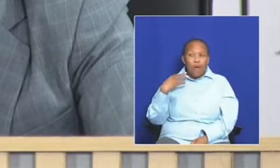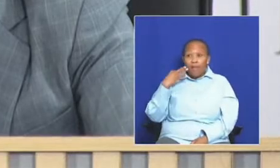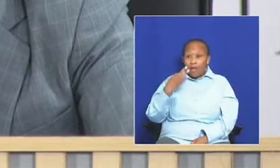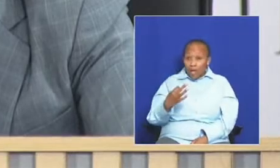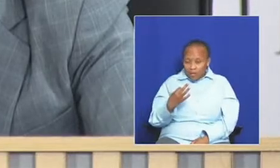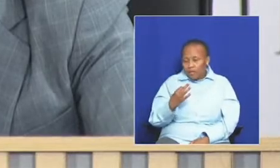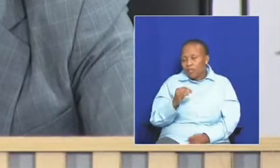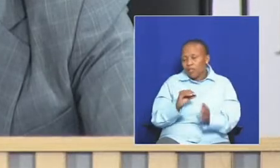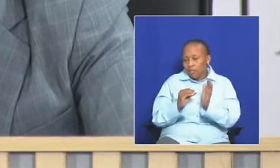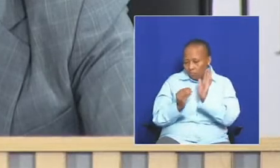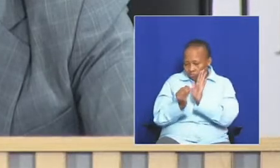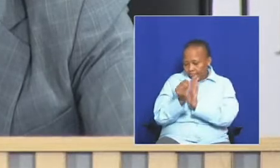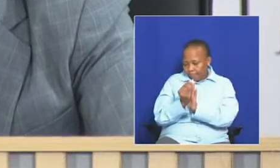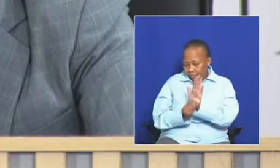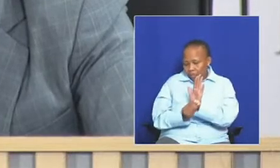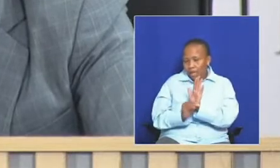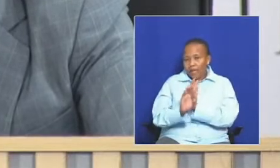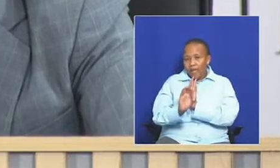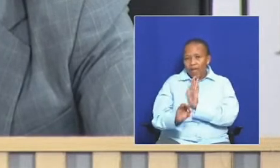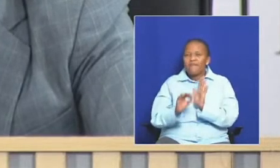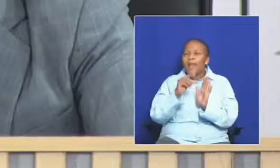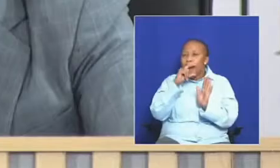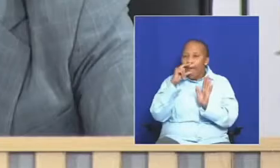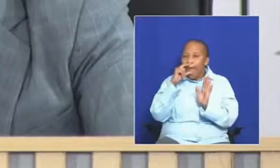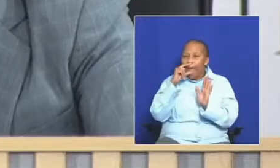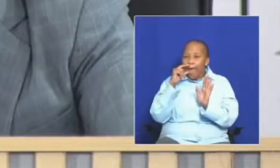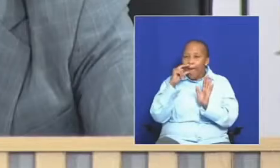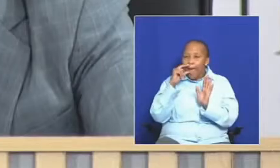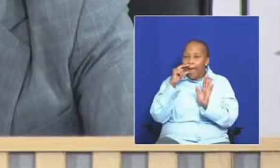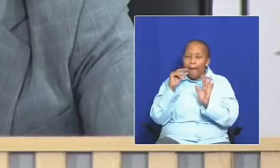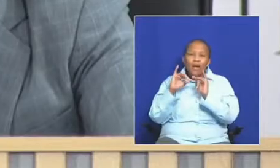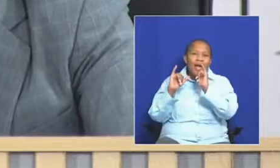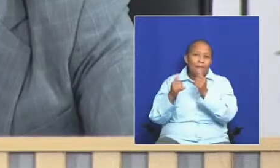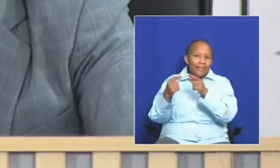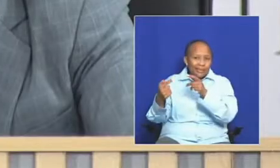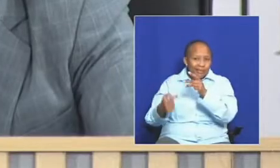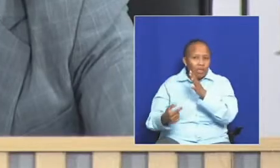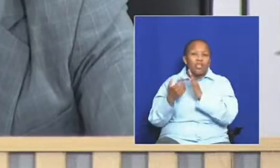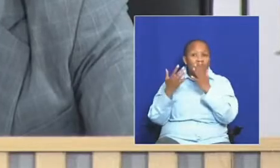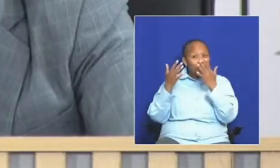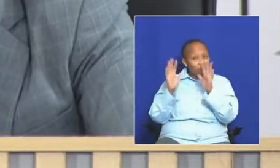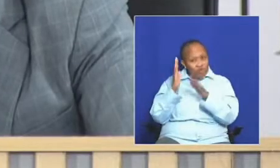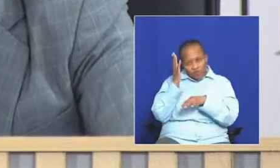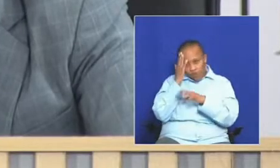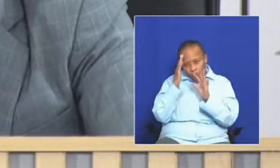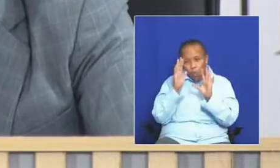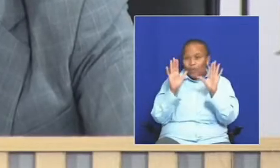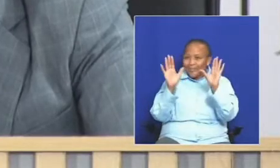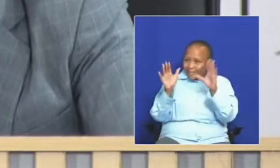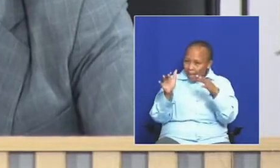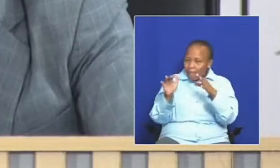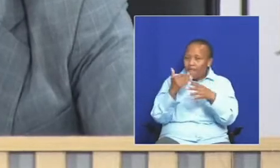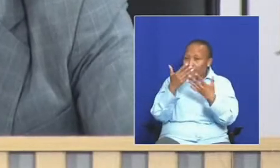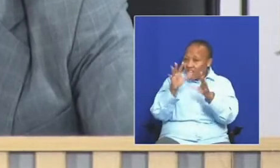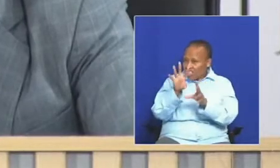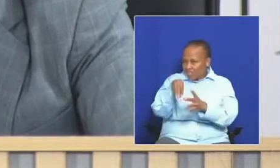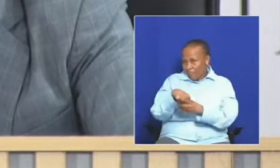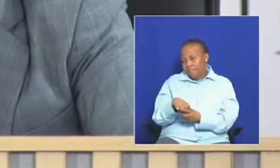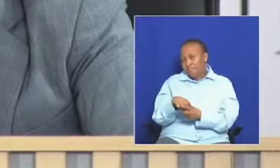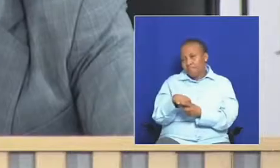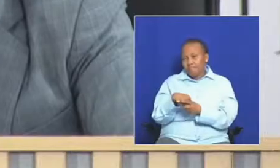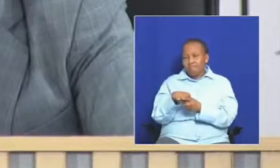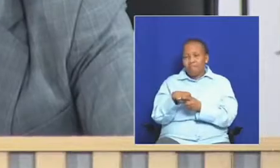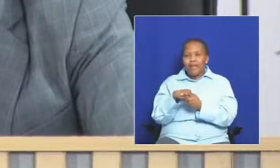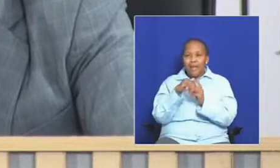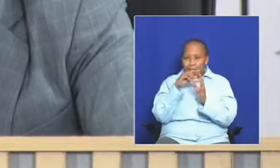the names of the companies through which you participated in this scheme? I said to Commissioner Kumalo that